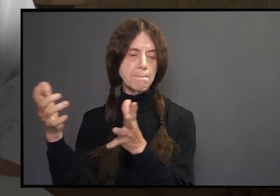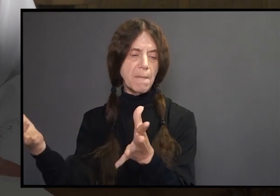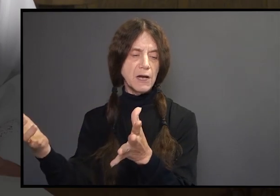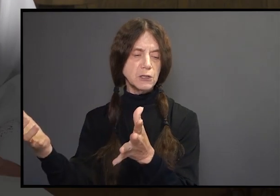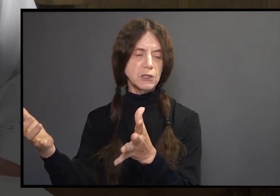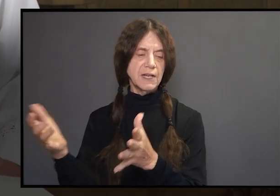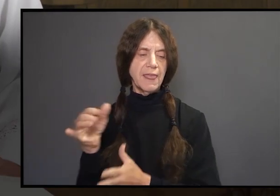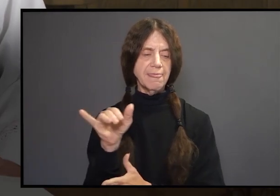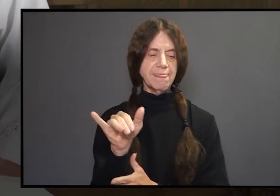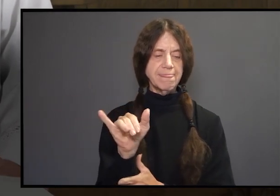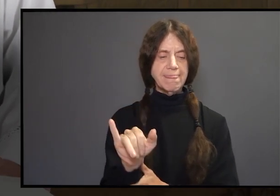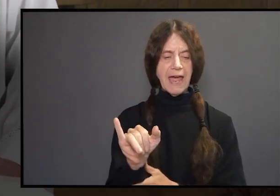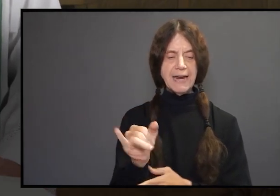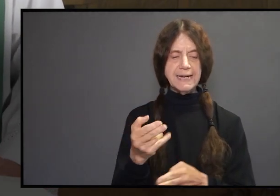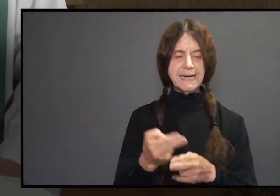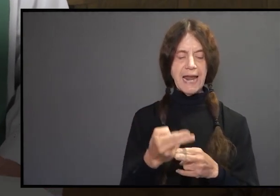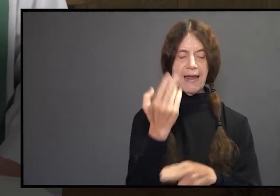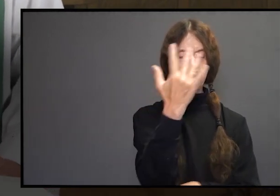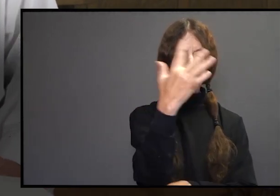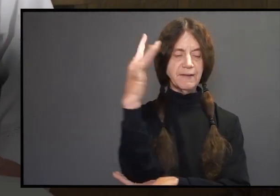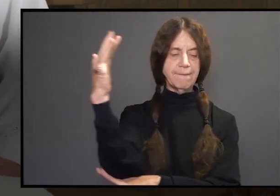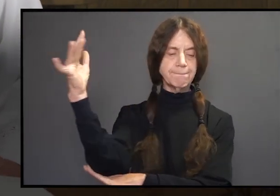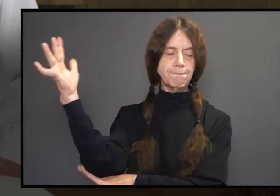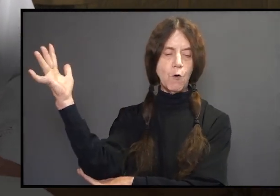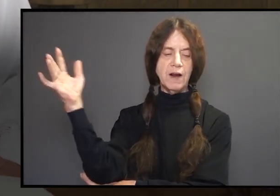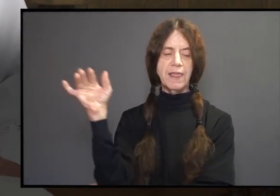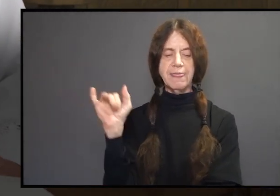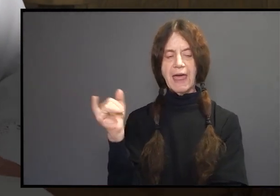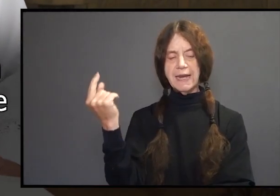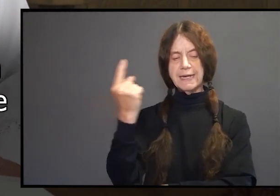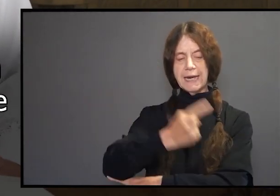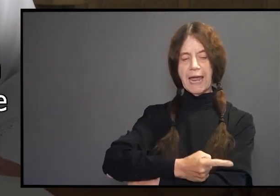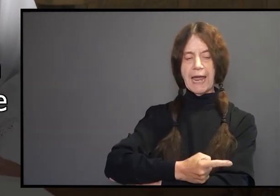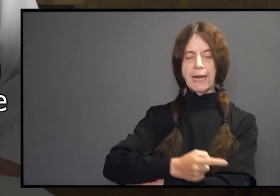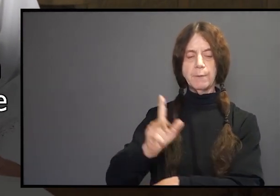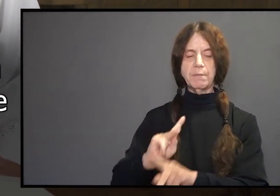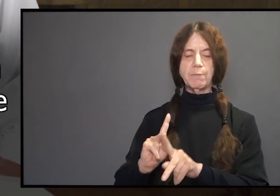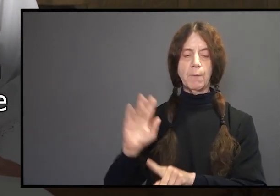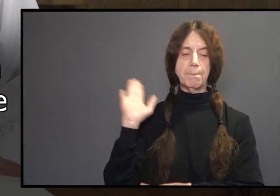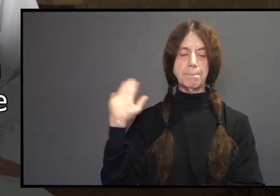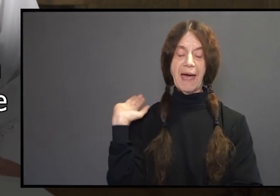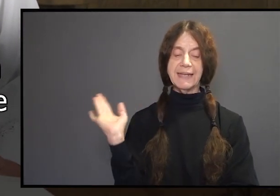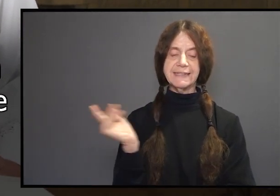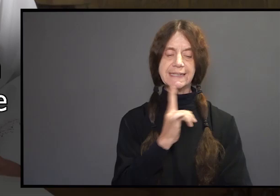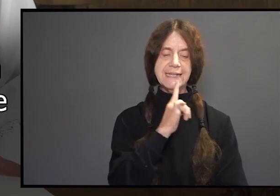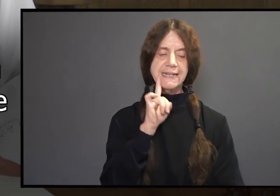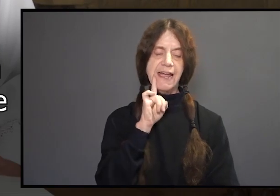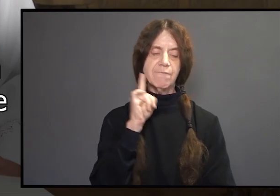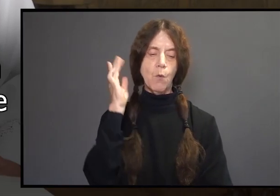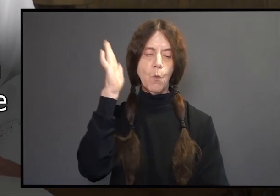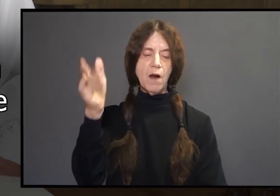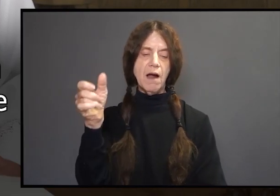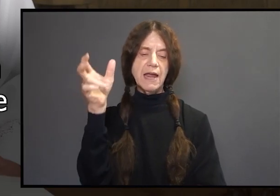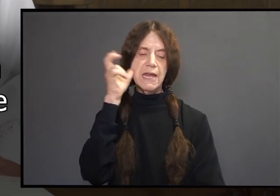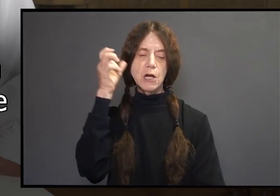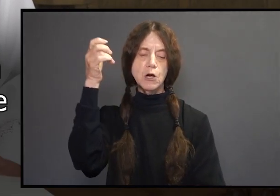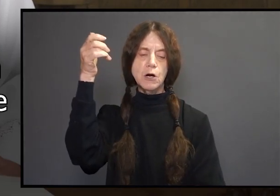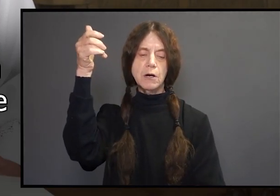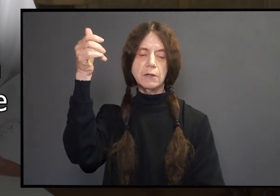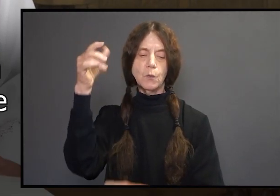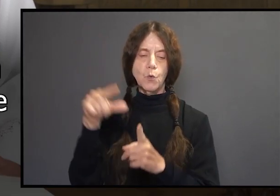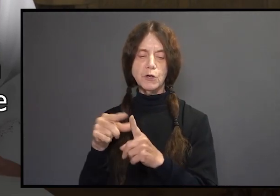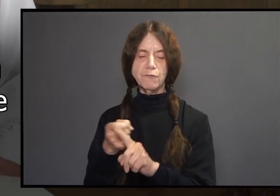field, and the fruitful field shall be regarded as a forest. In that day the deaf shall hear the words of a